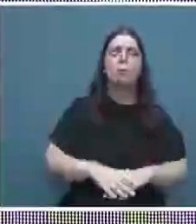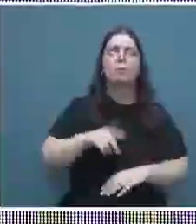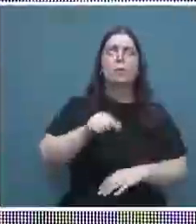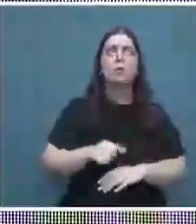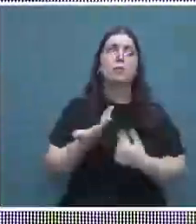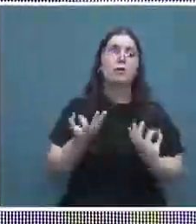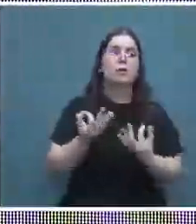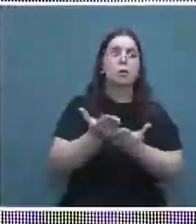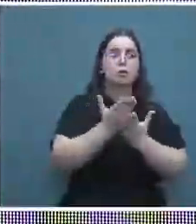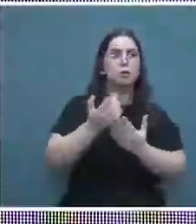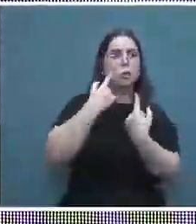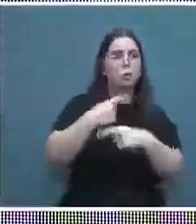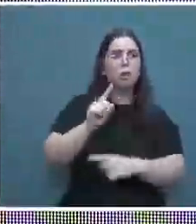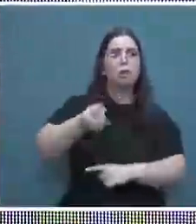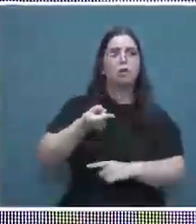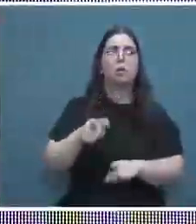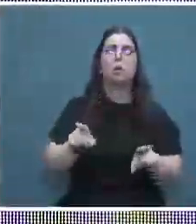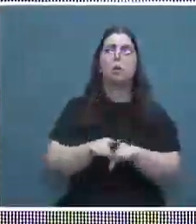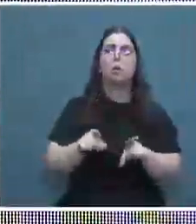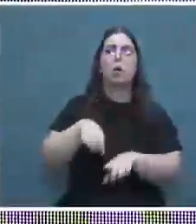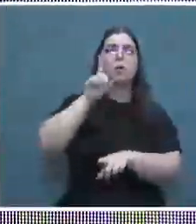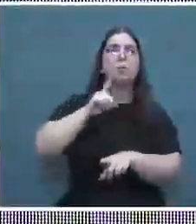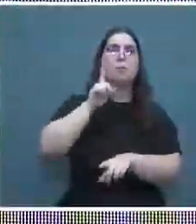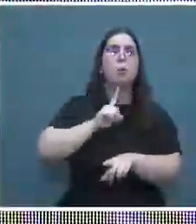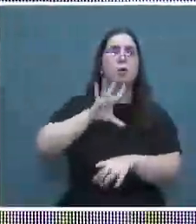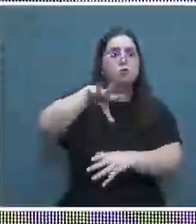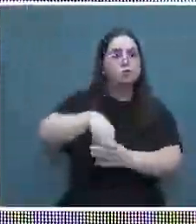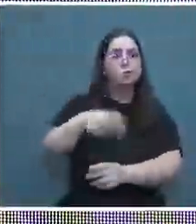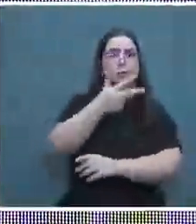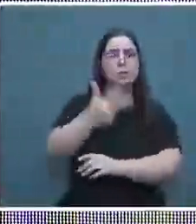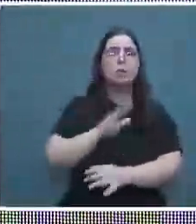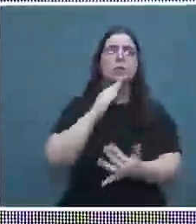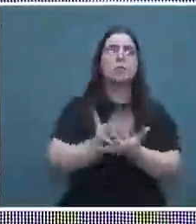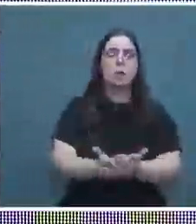when women are an integral part of the peace resolution, so,